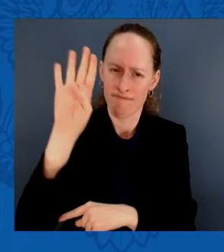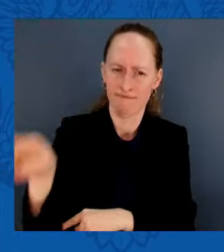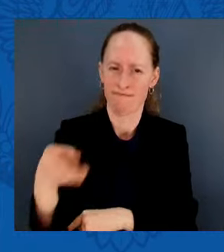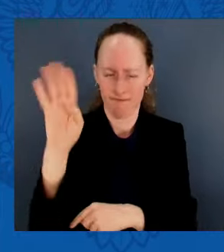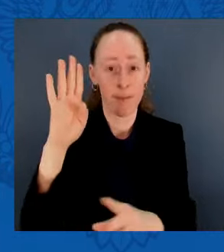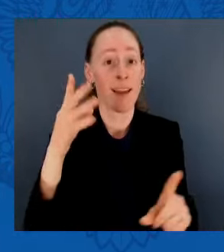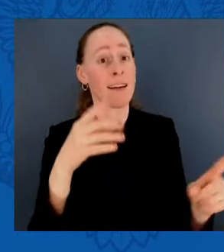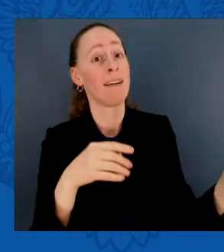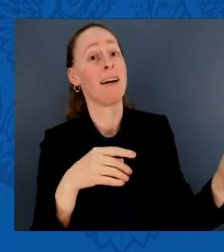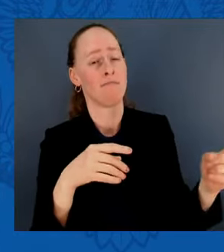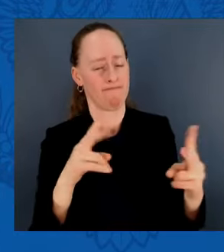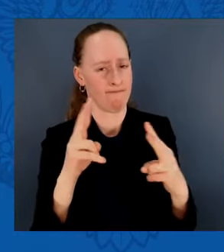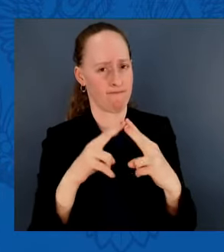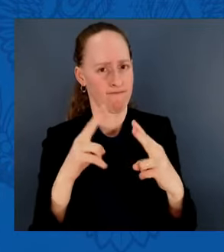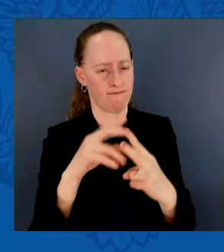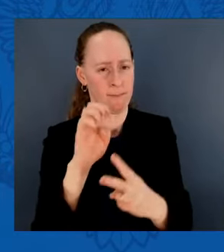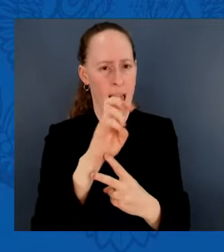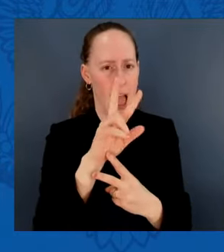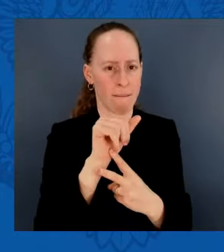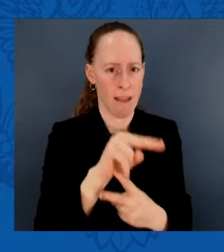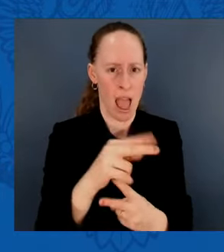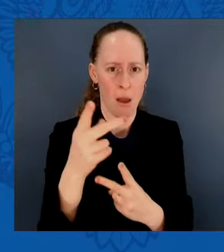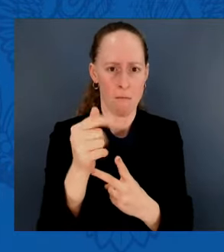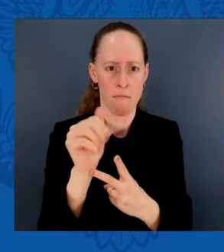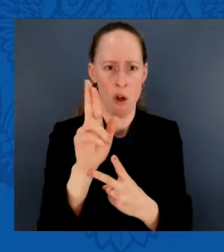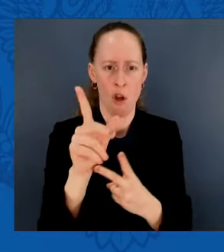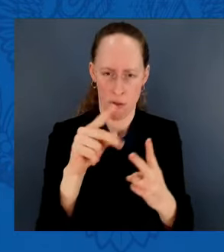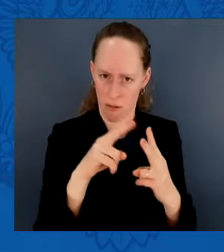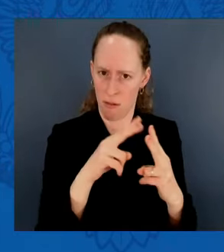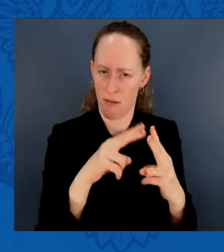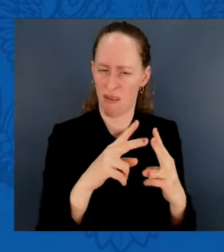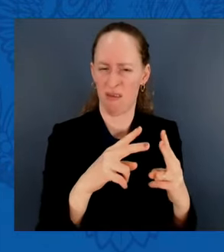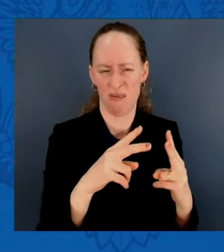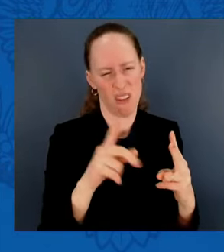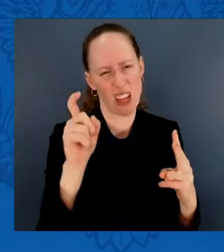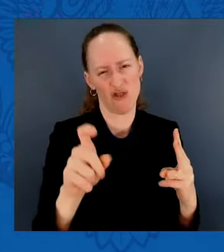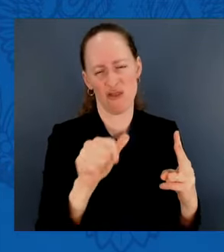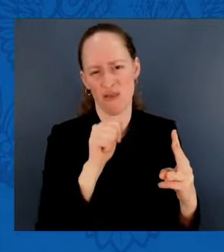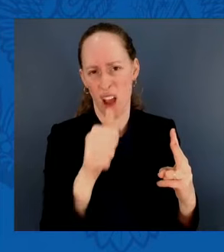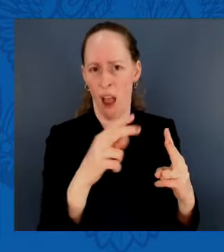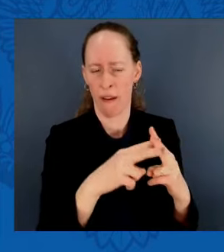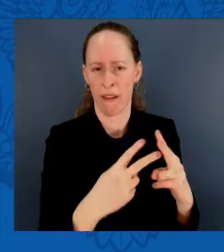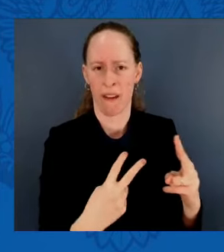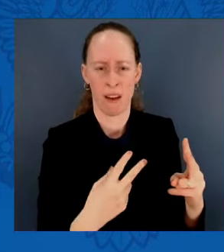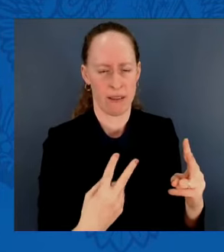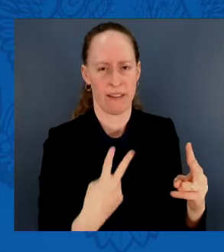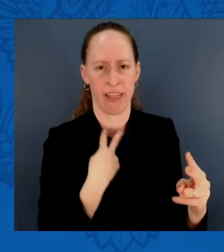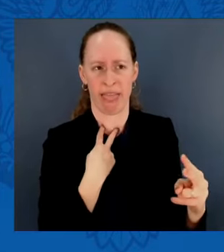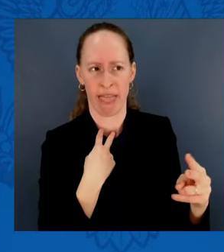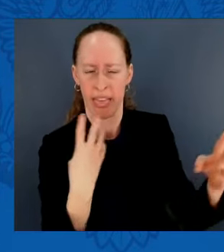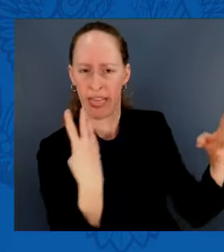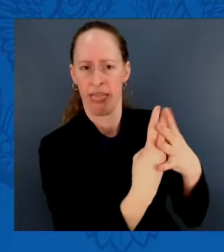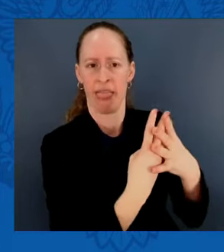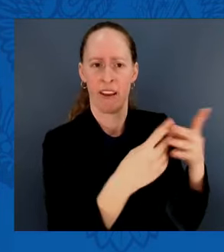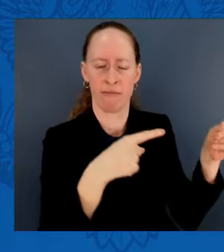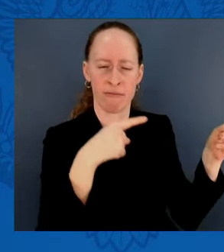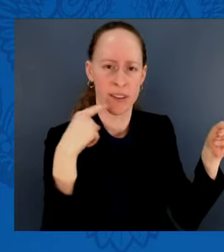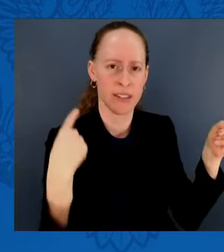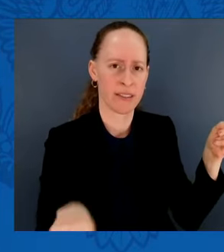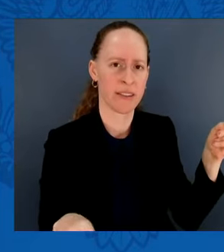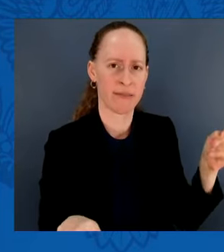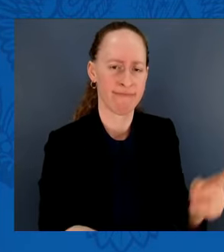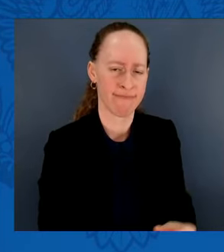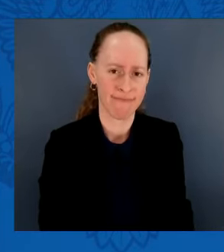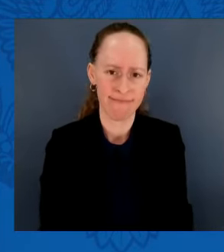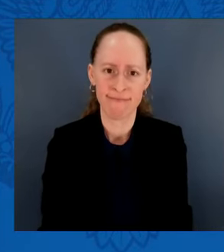detained by the Russians and others around the world. Israel has the right to go after Hamas.